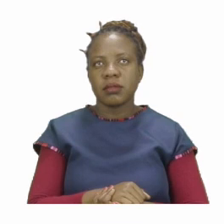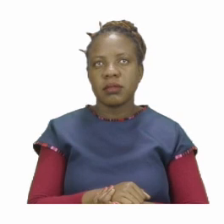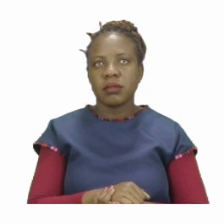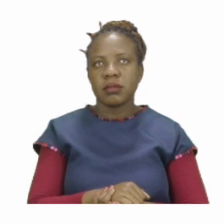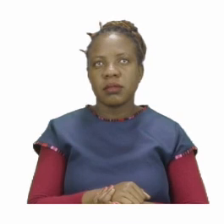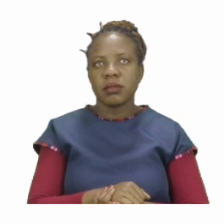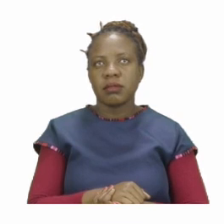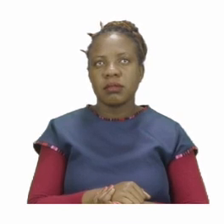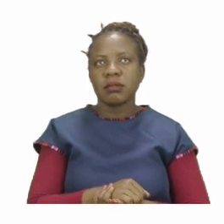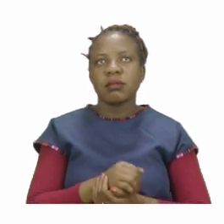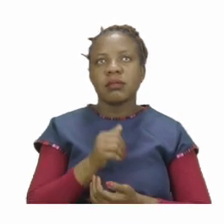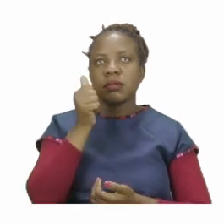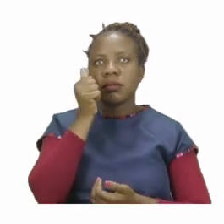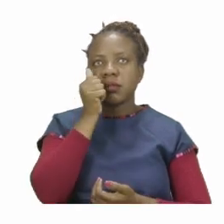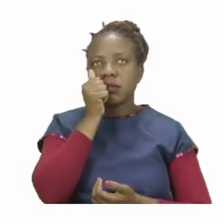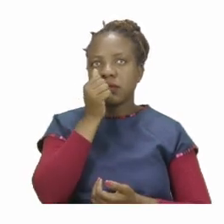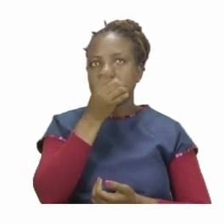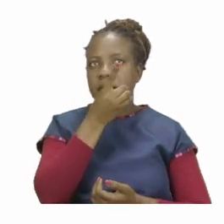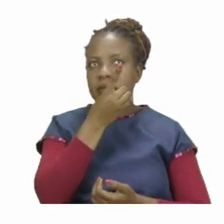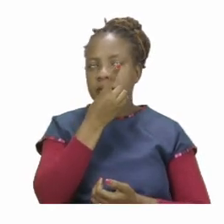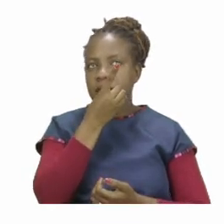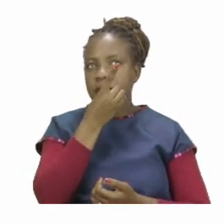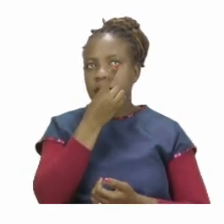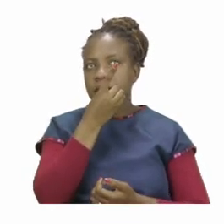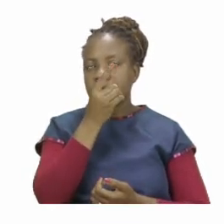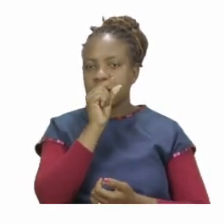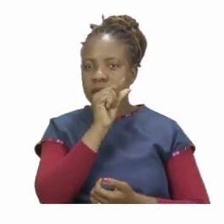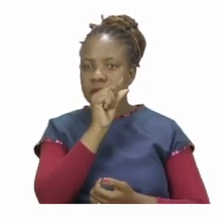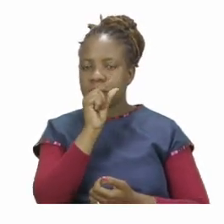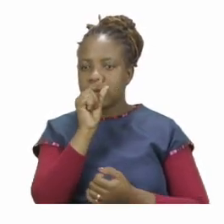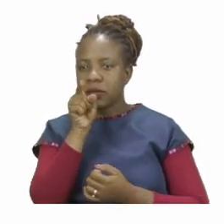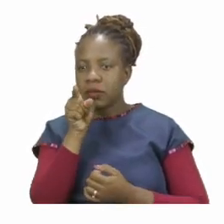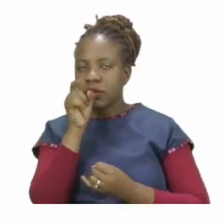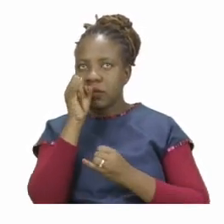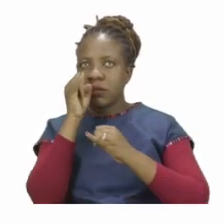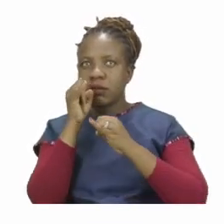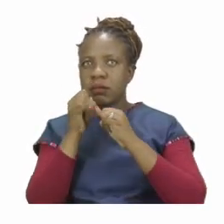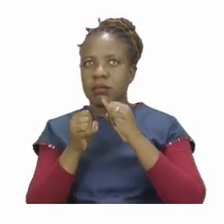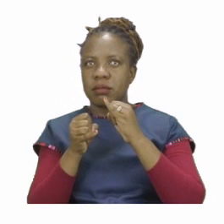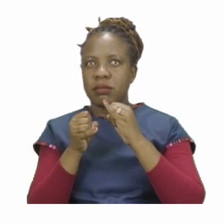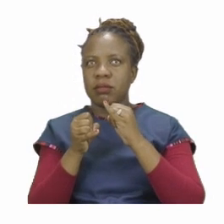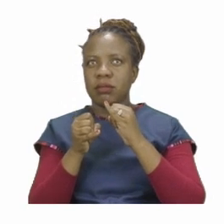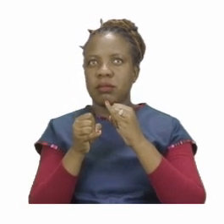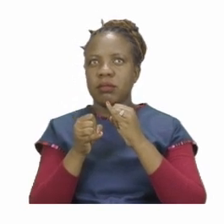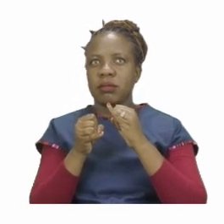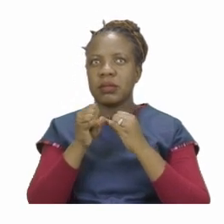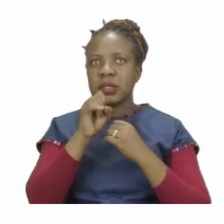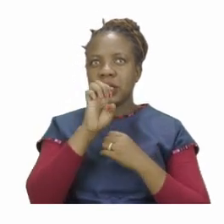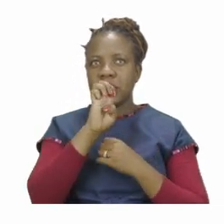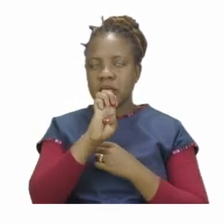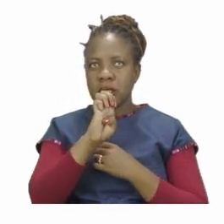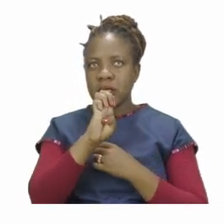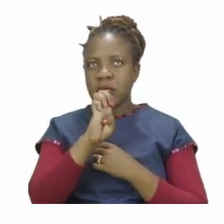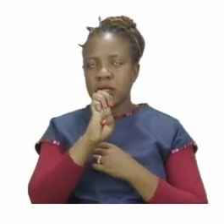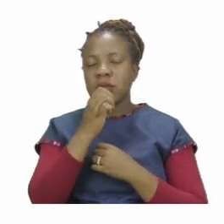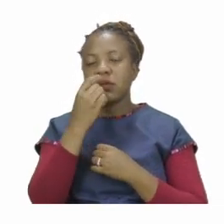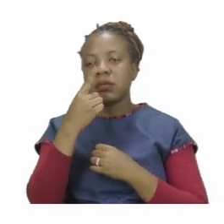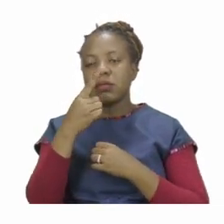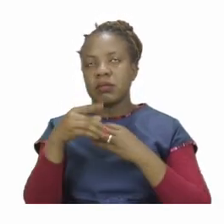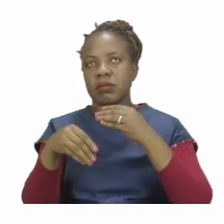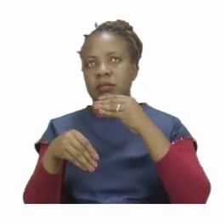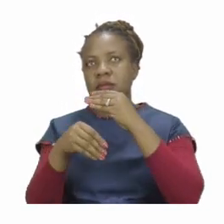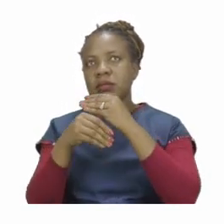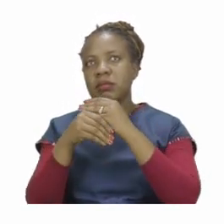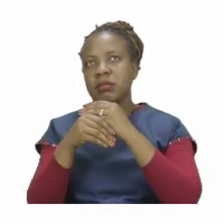letter E, you just add either an R or ST.